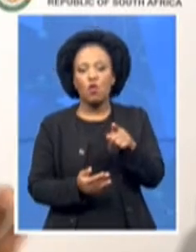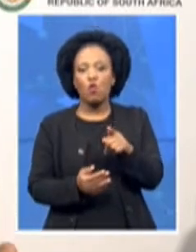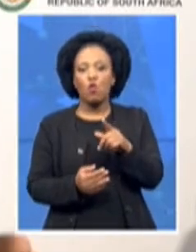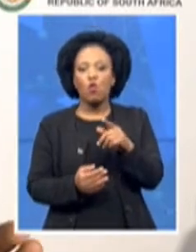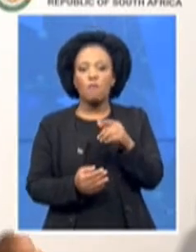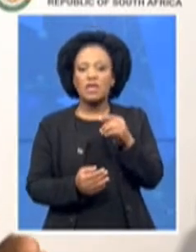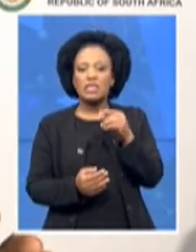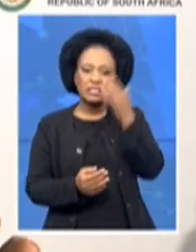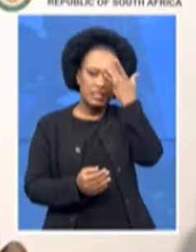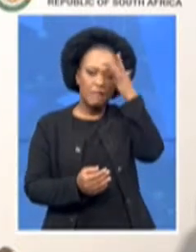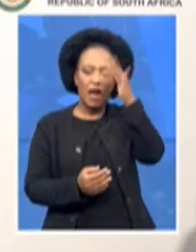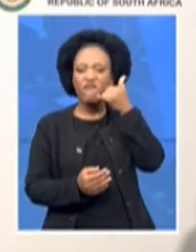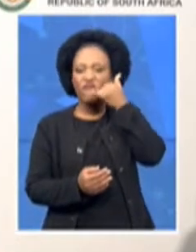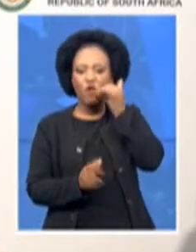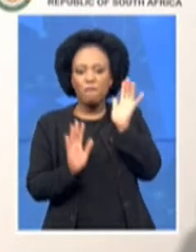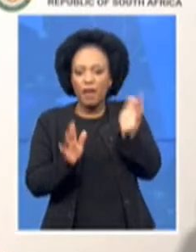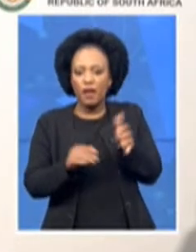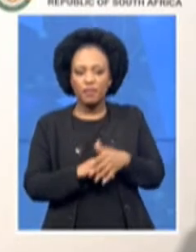I want to just emphasize that